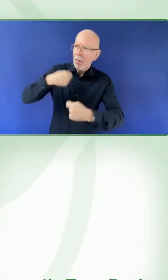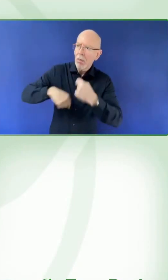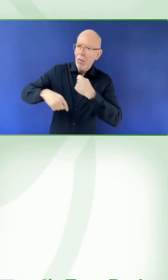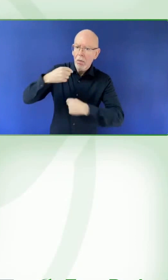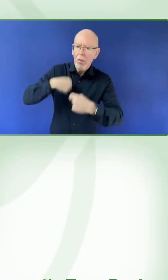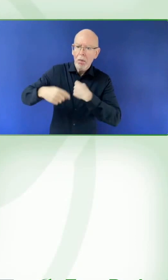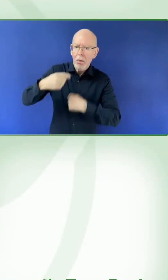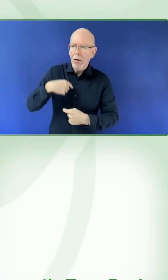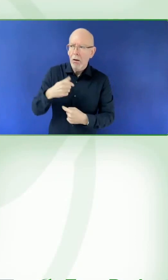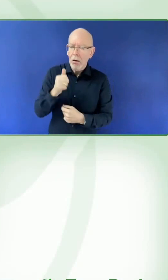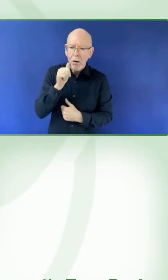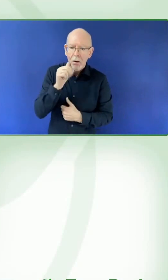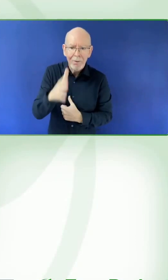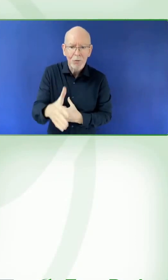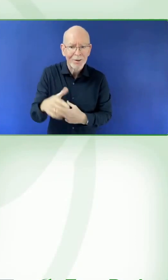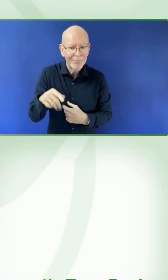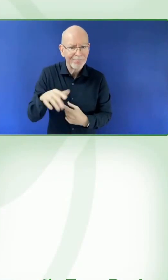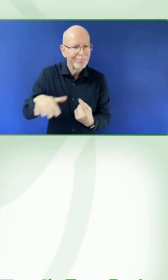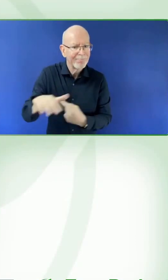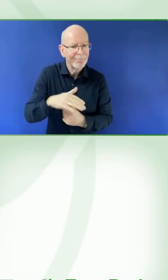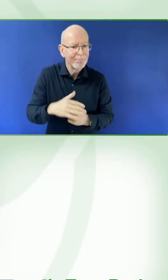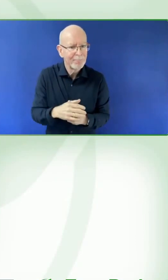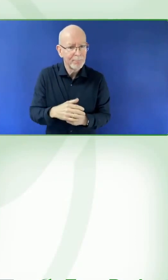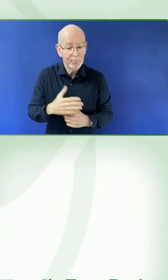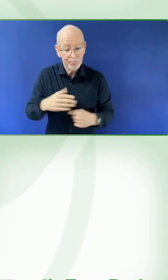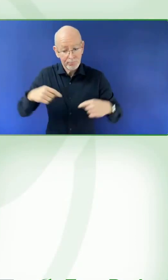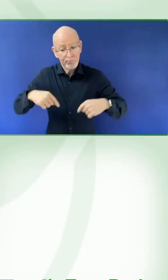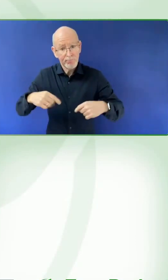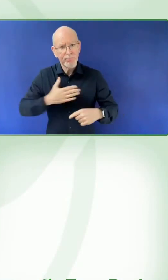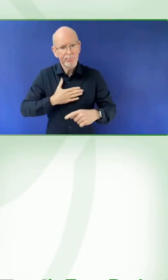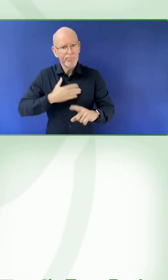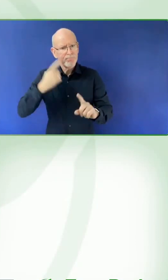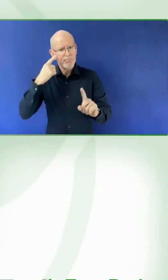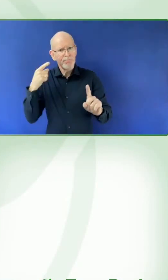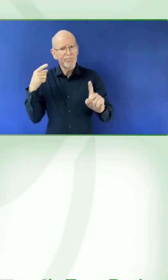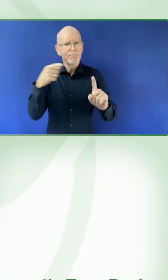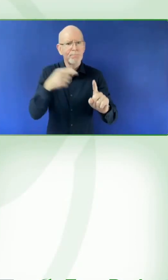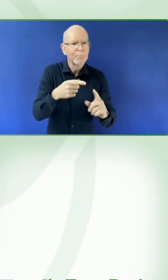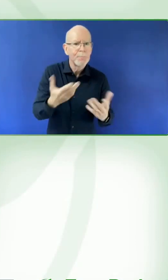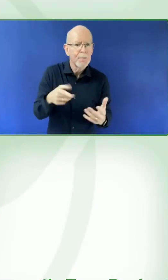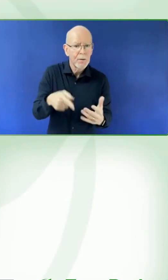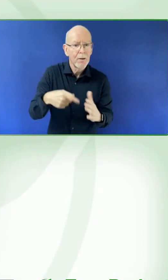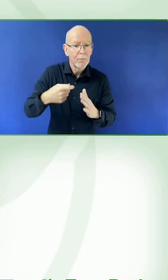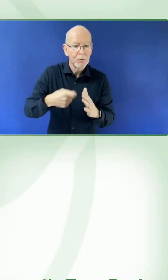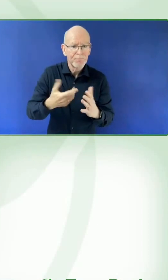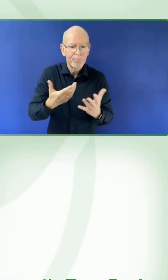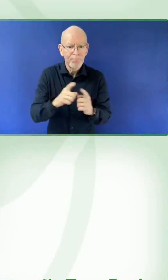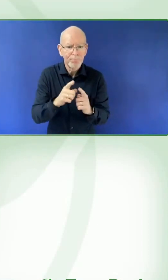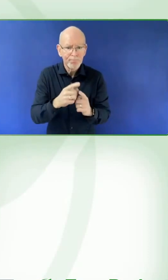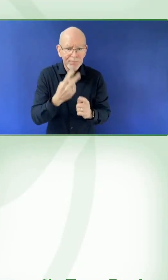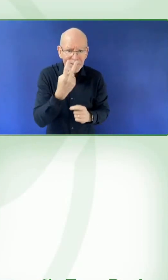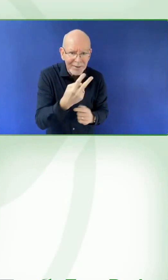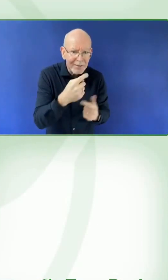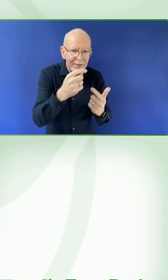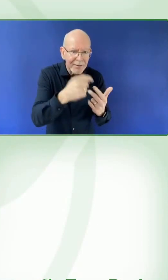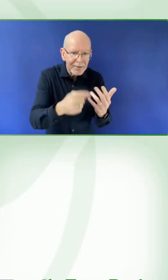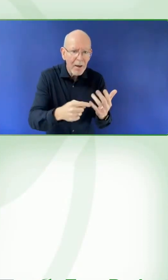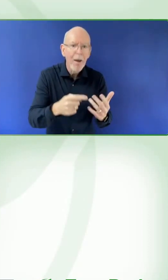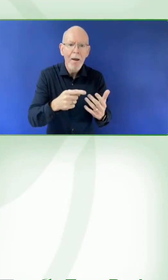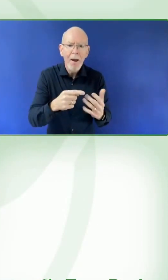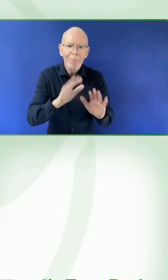and psychosocial disabilities because we need to change stereotypes about their